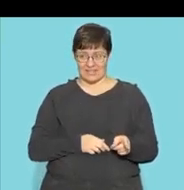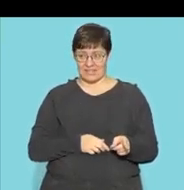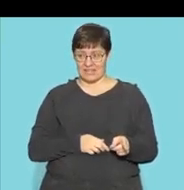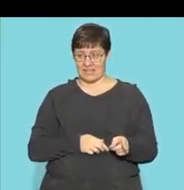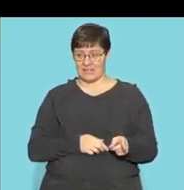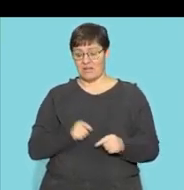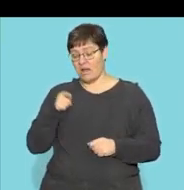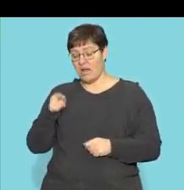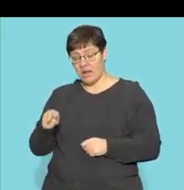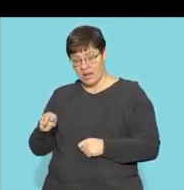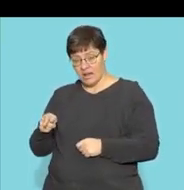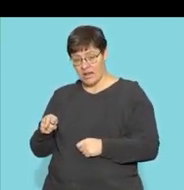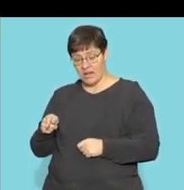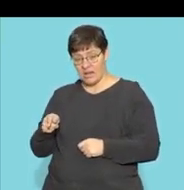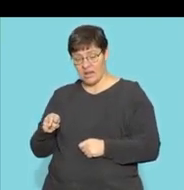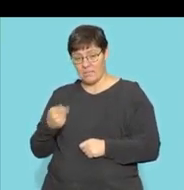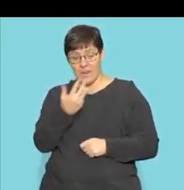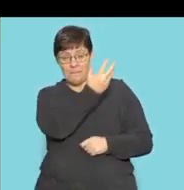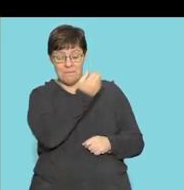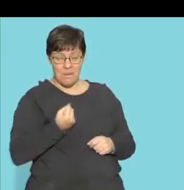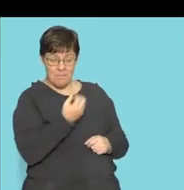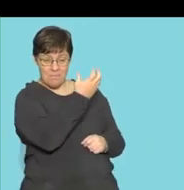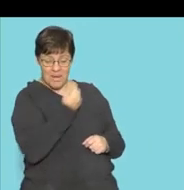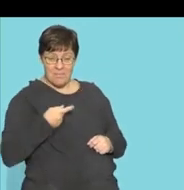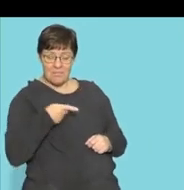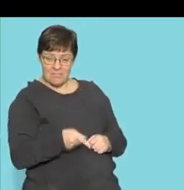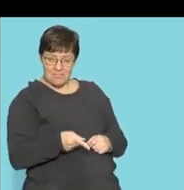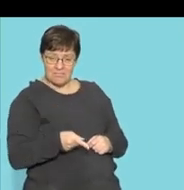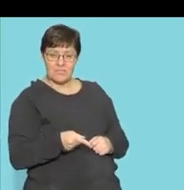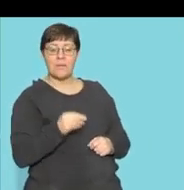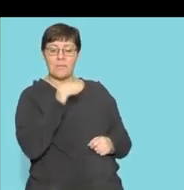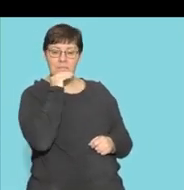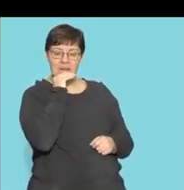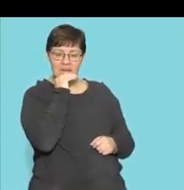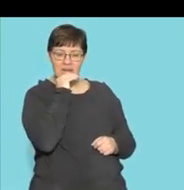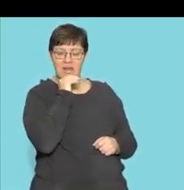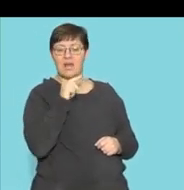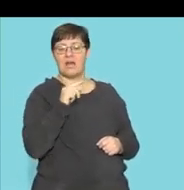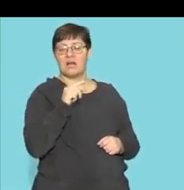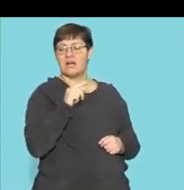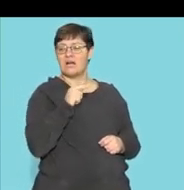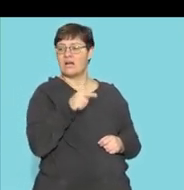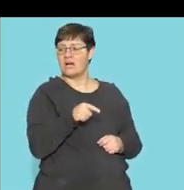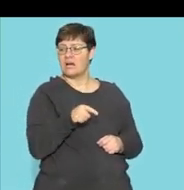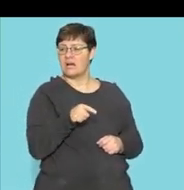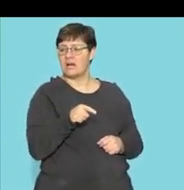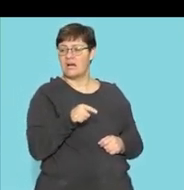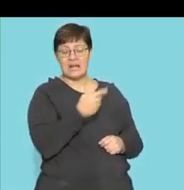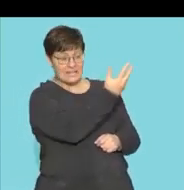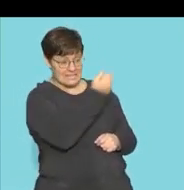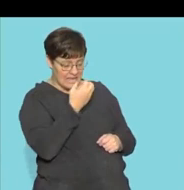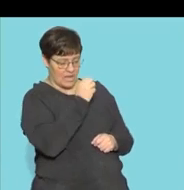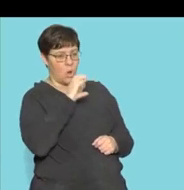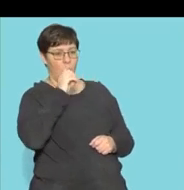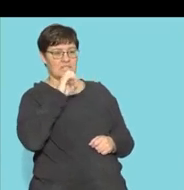where reduction has taken place, the copper 2+ ions is going to be the oxidizing agent because it's